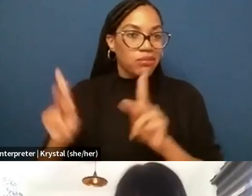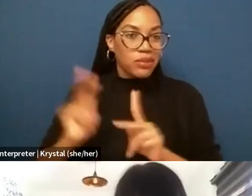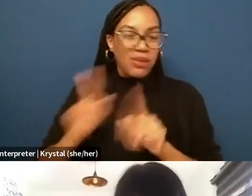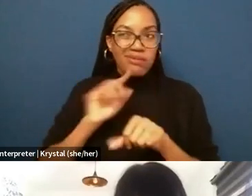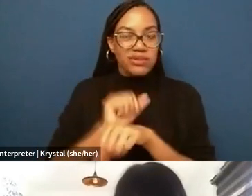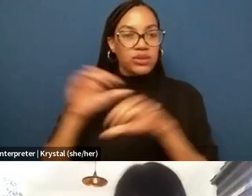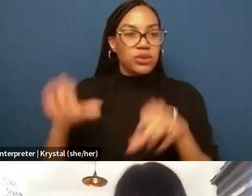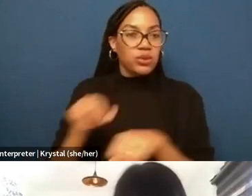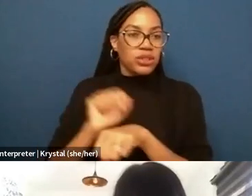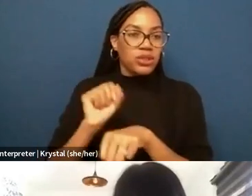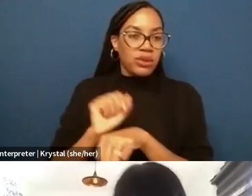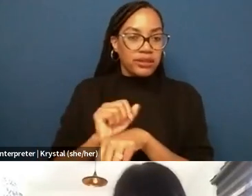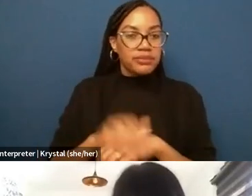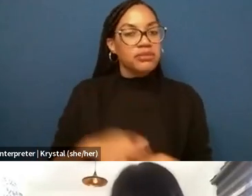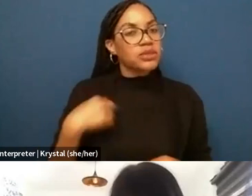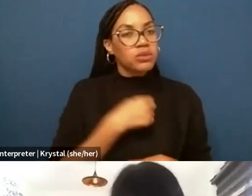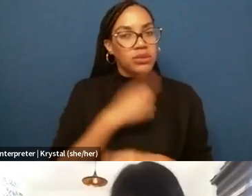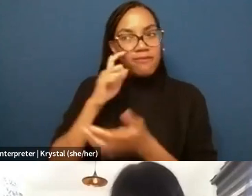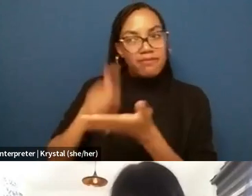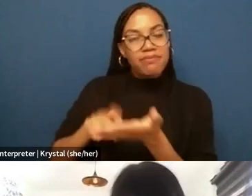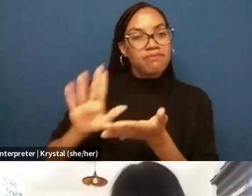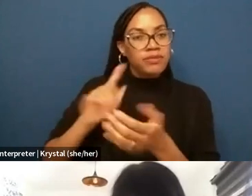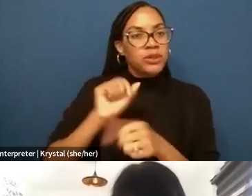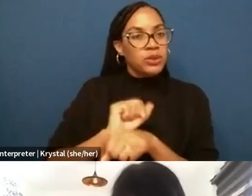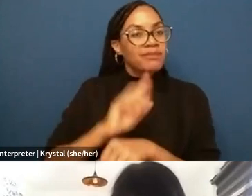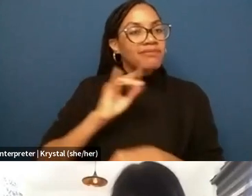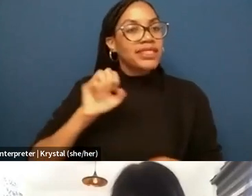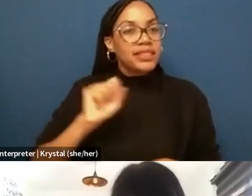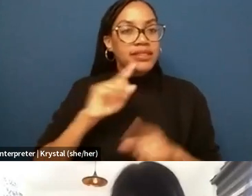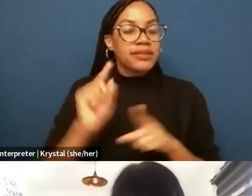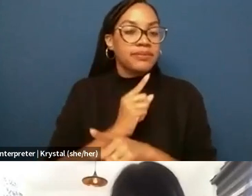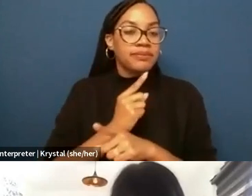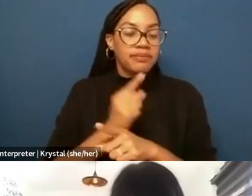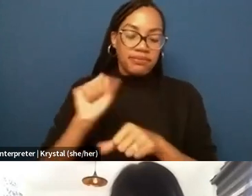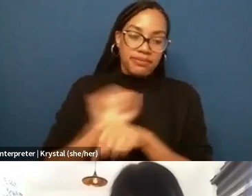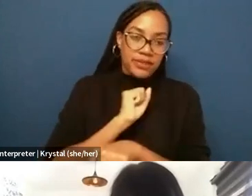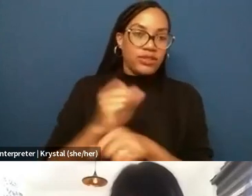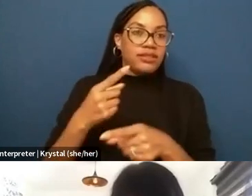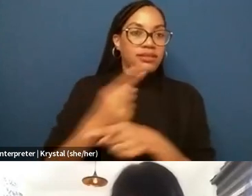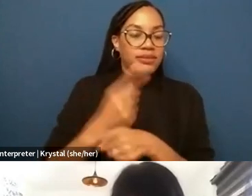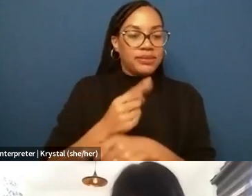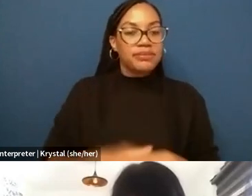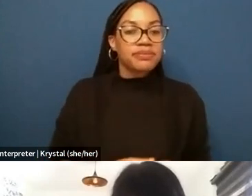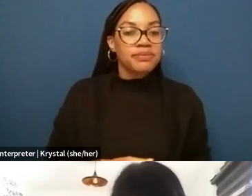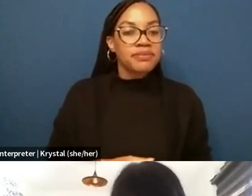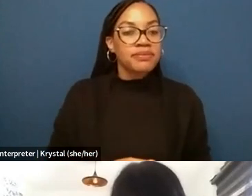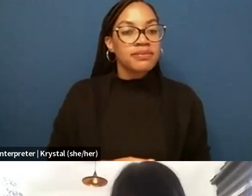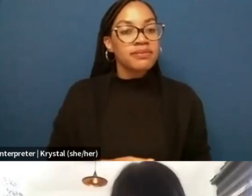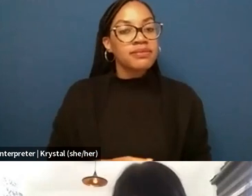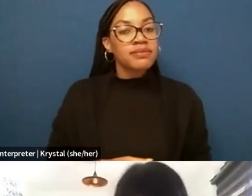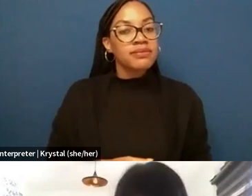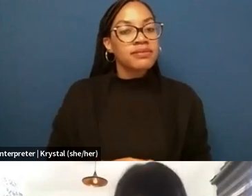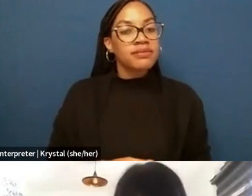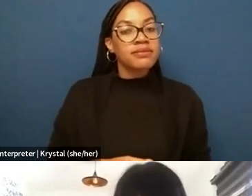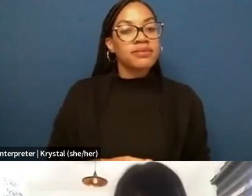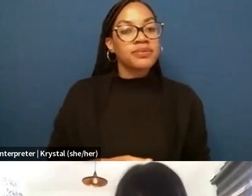this work, a theme that underlies and connects many of the panelists' words is this question. What would it